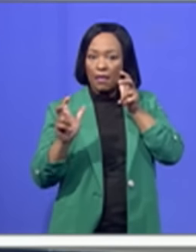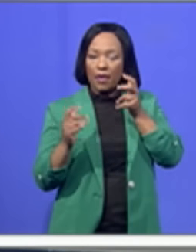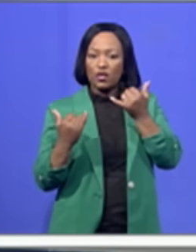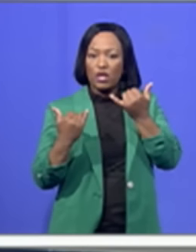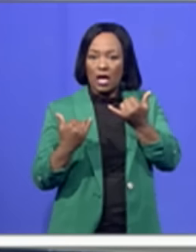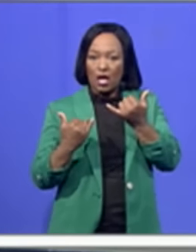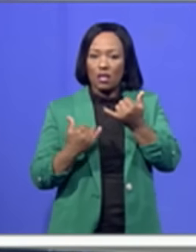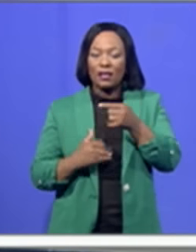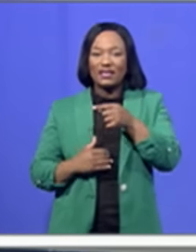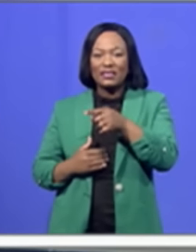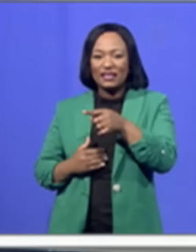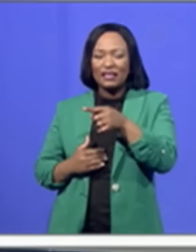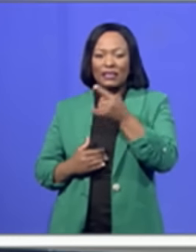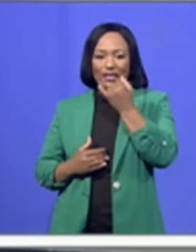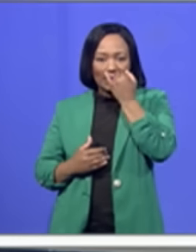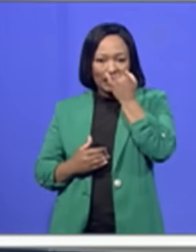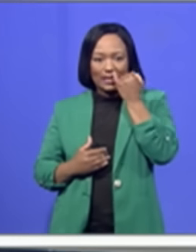dikilograma tše